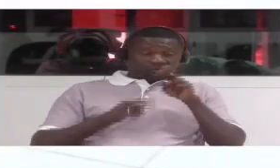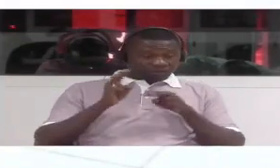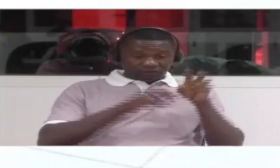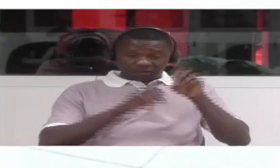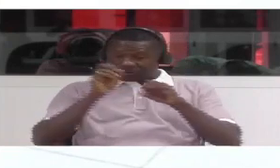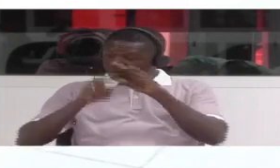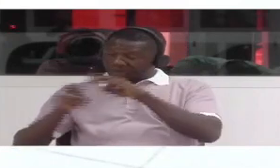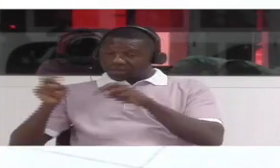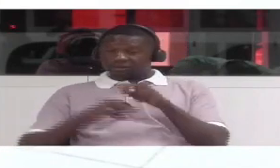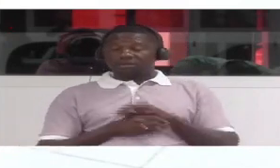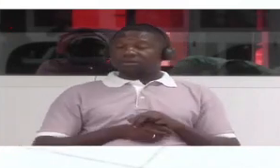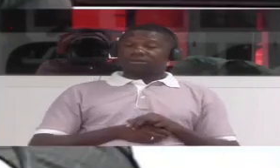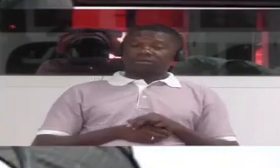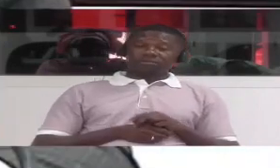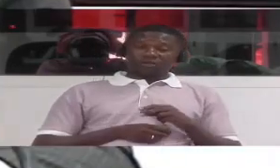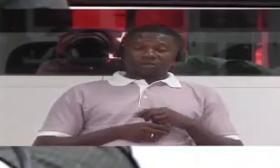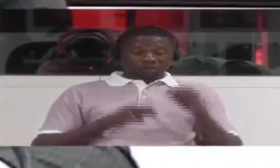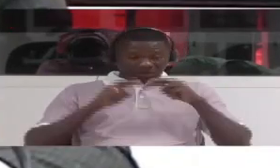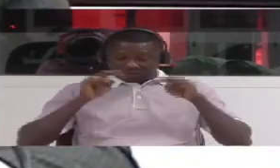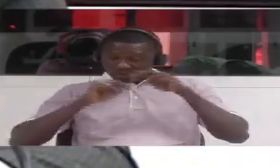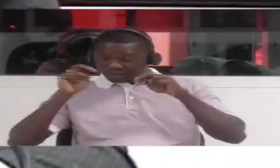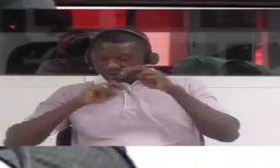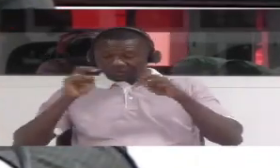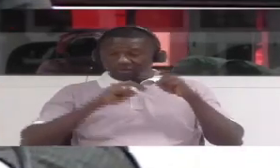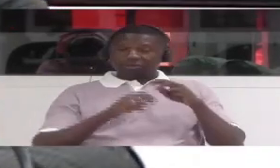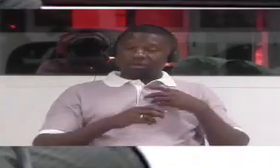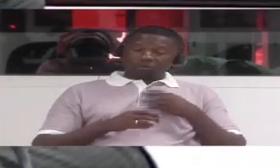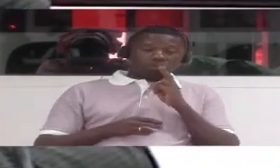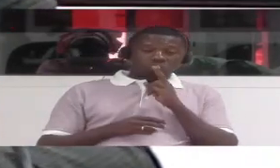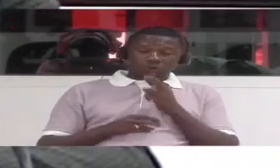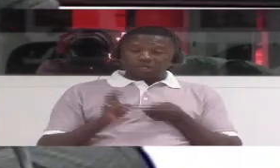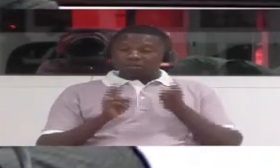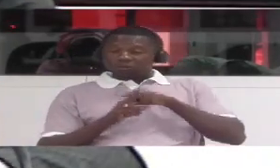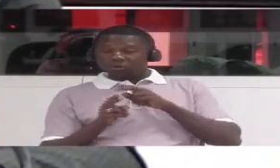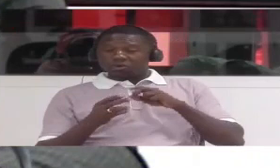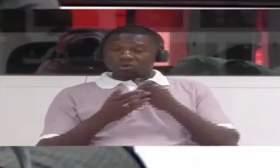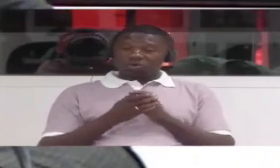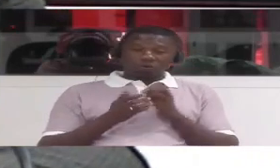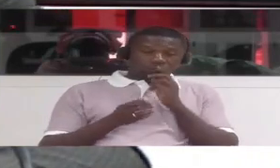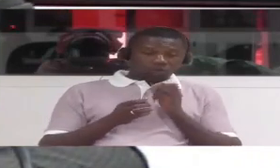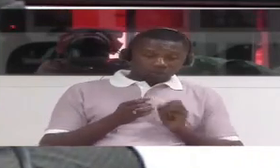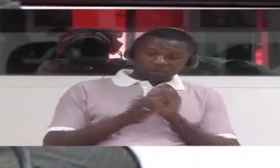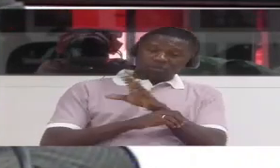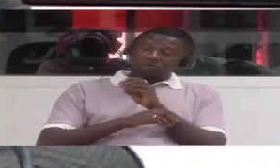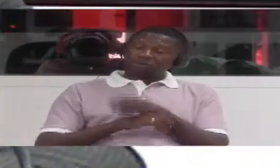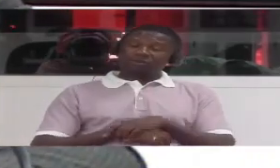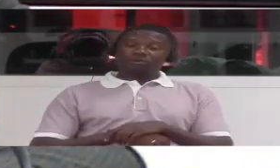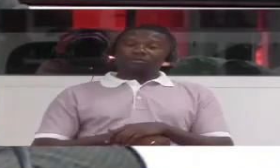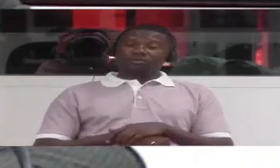actually was, I think they were looking for people who might be reporters or informants. But in the process, they took along nearly 100